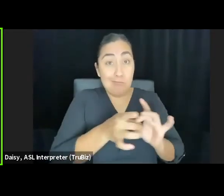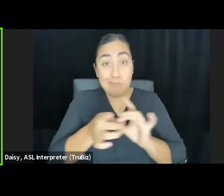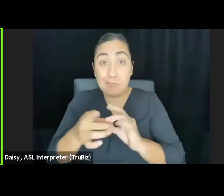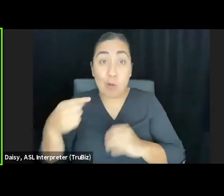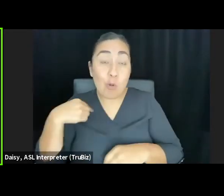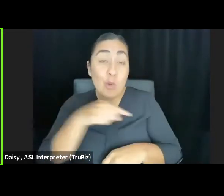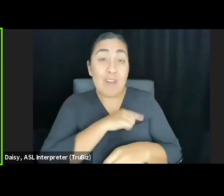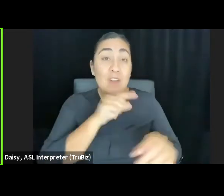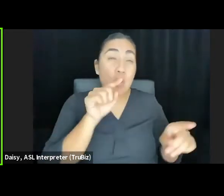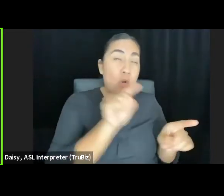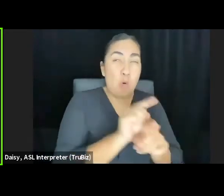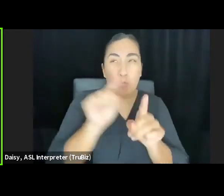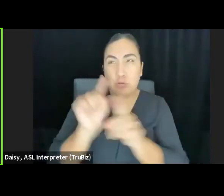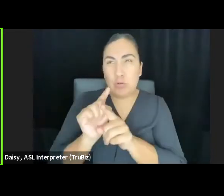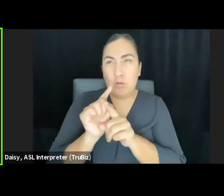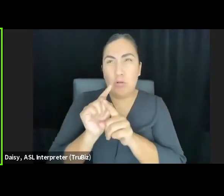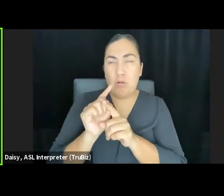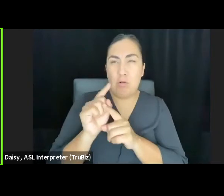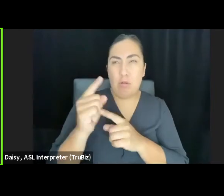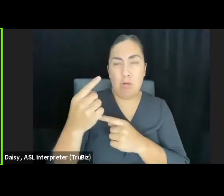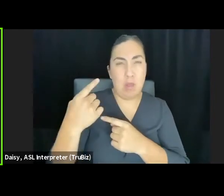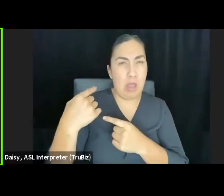as